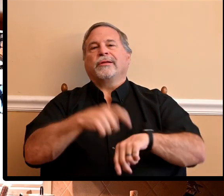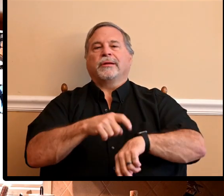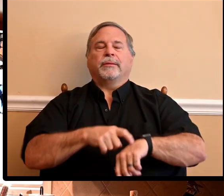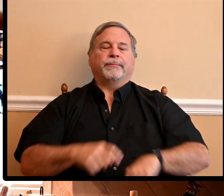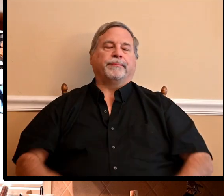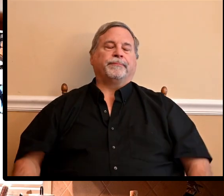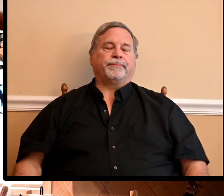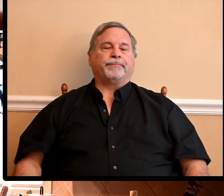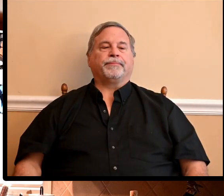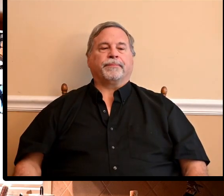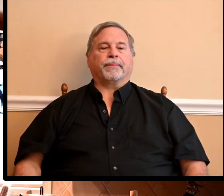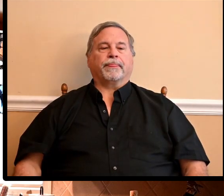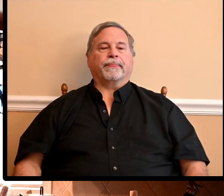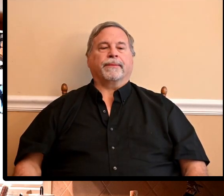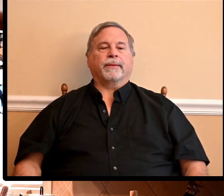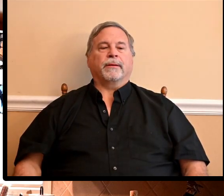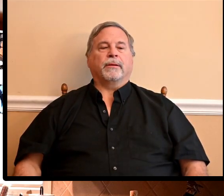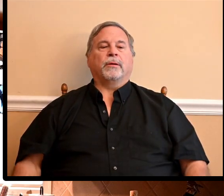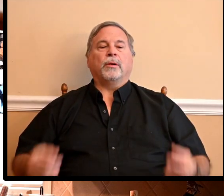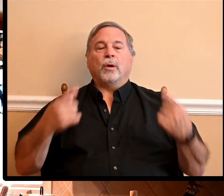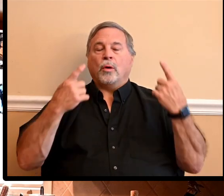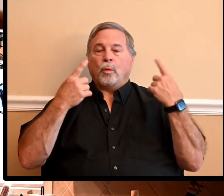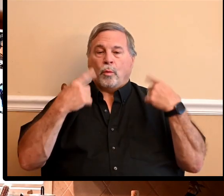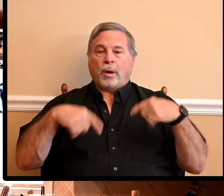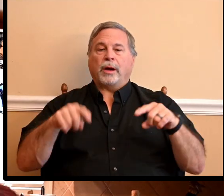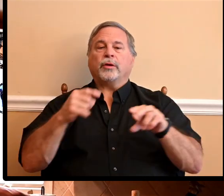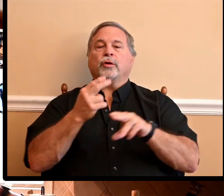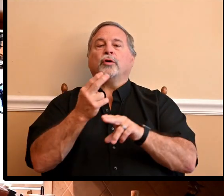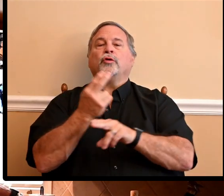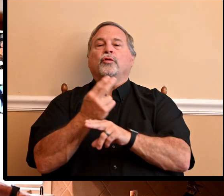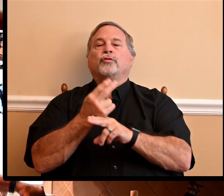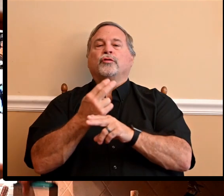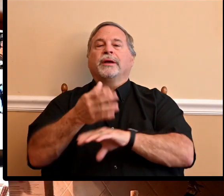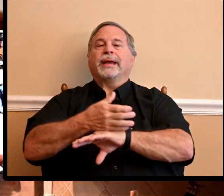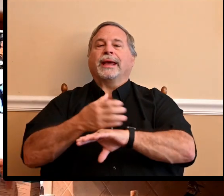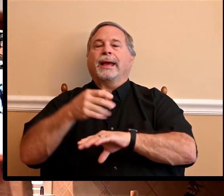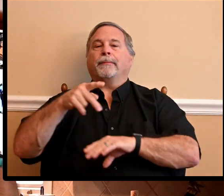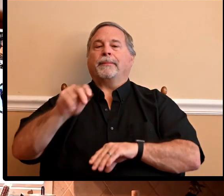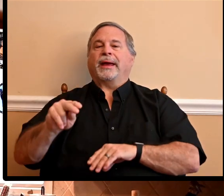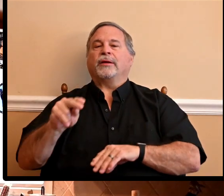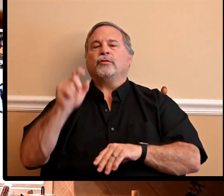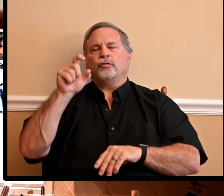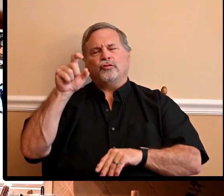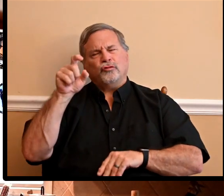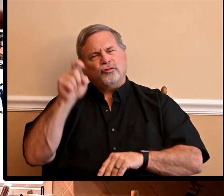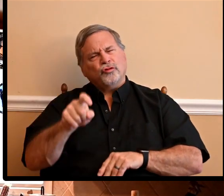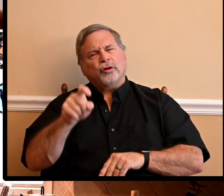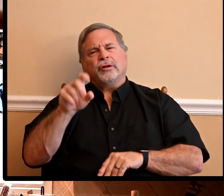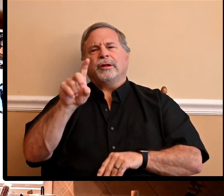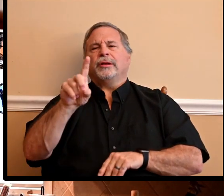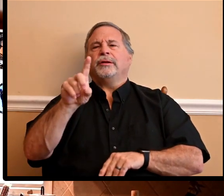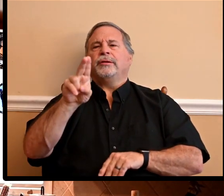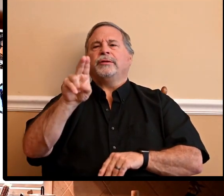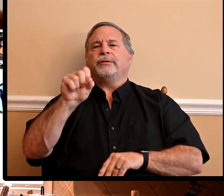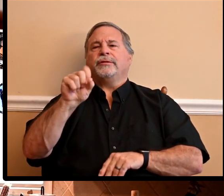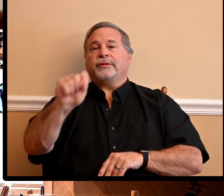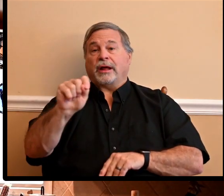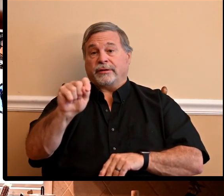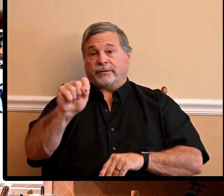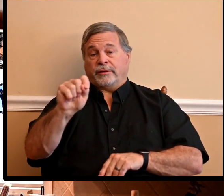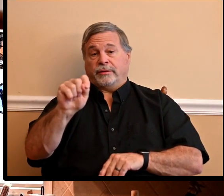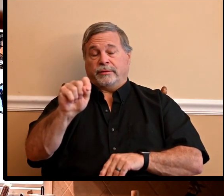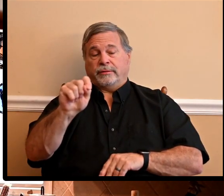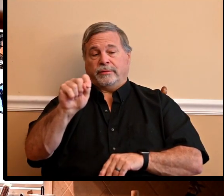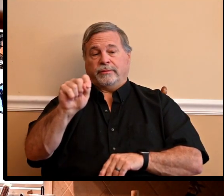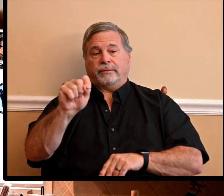different cakes out of this. Now, one of the things when you're doing cake pans, you want to make sure that you dust the pan just a